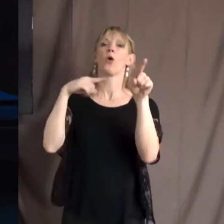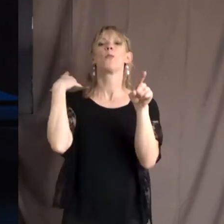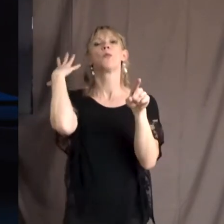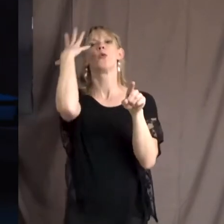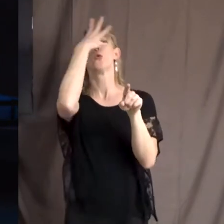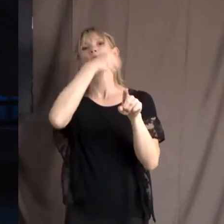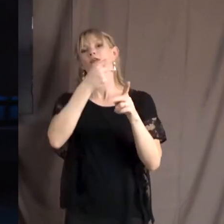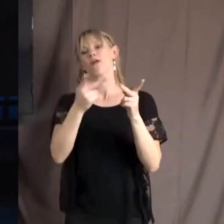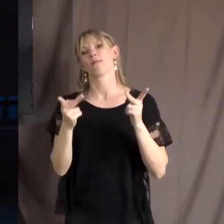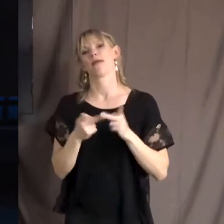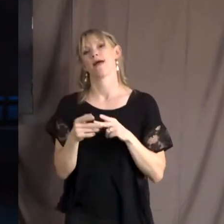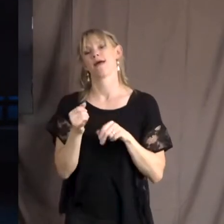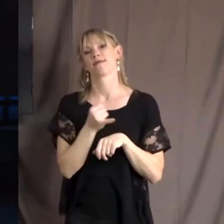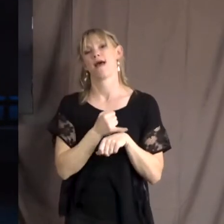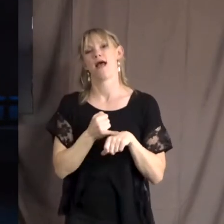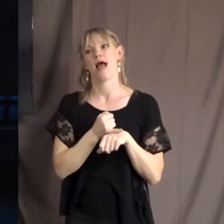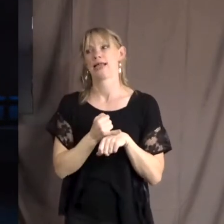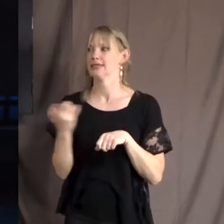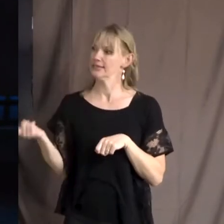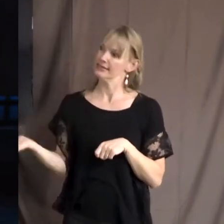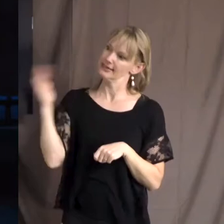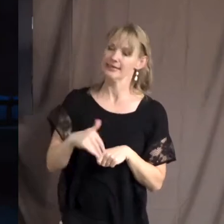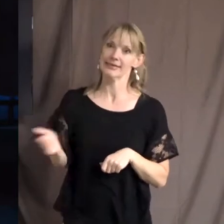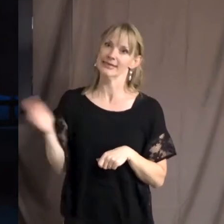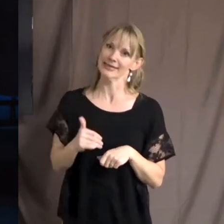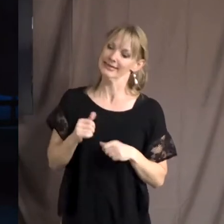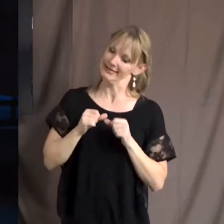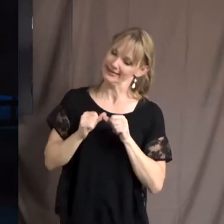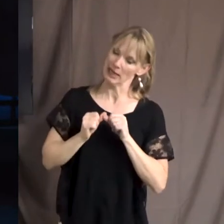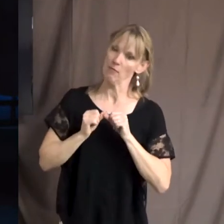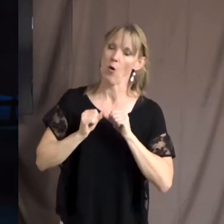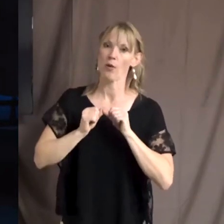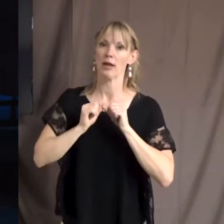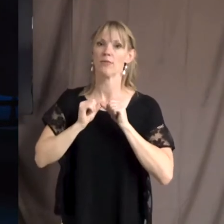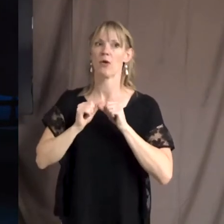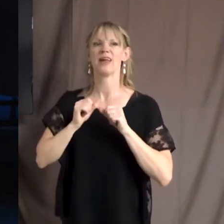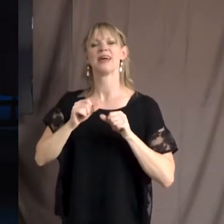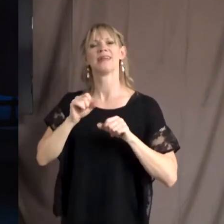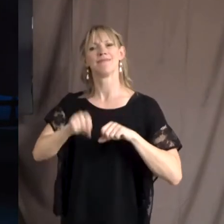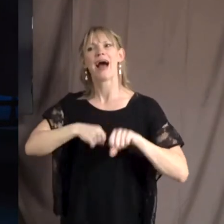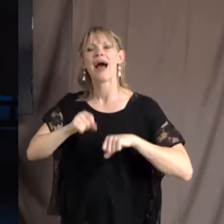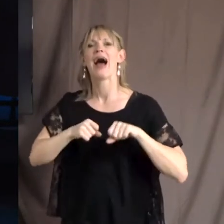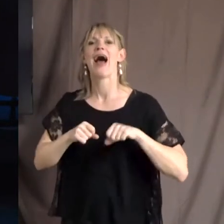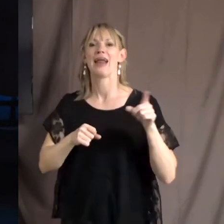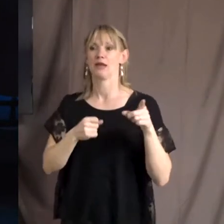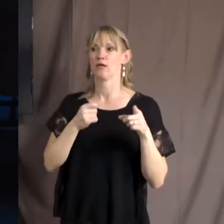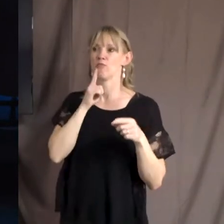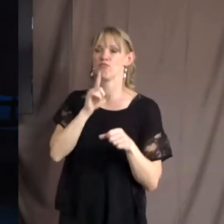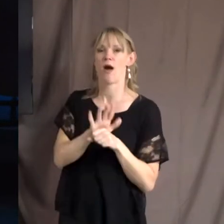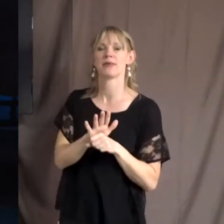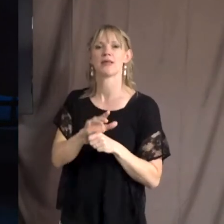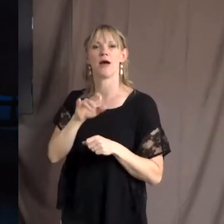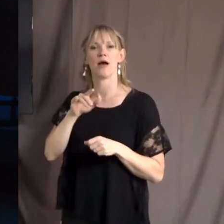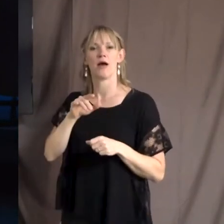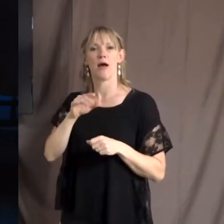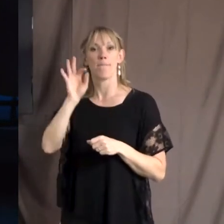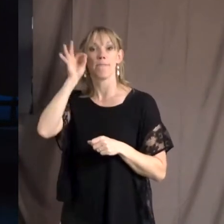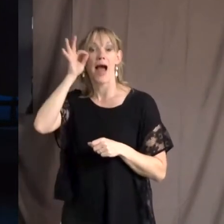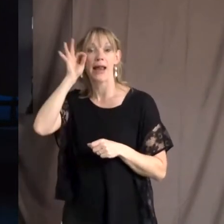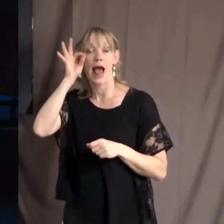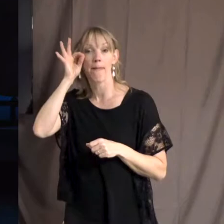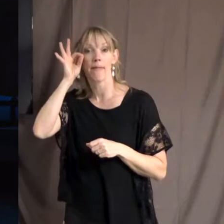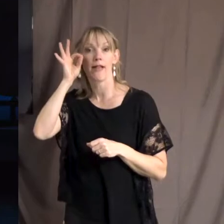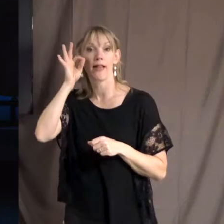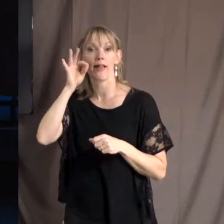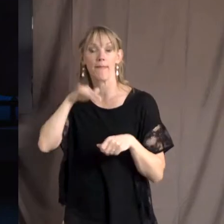island. So it's to keep you engaged. And so in this particular ride, he kept promising me something called Pineapple Beach. And